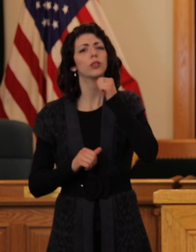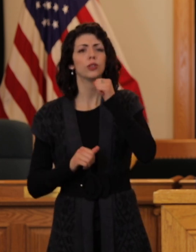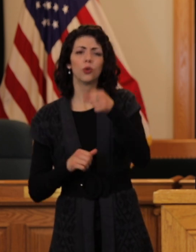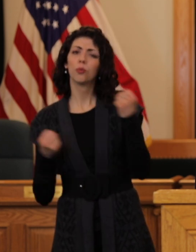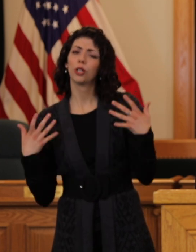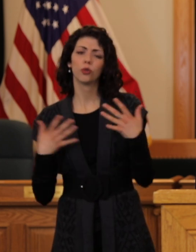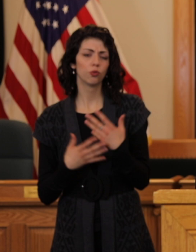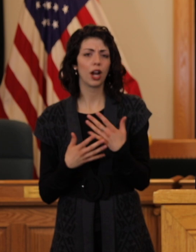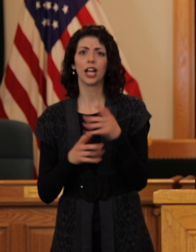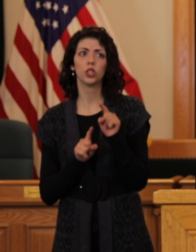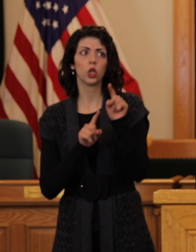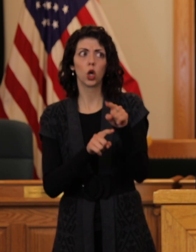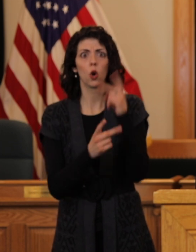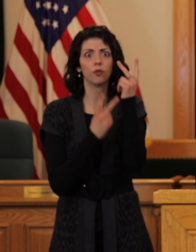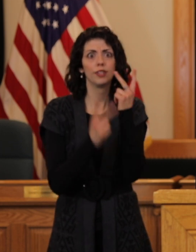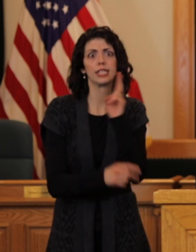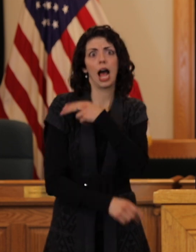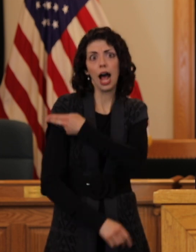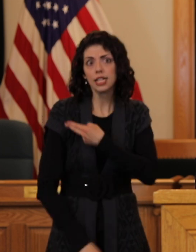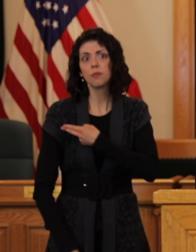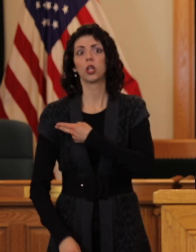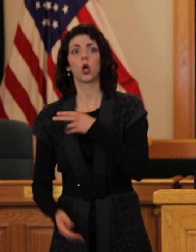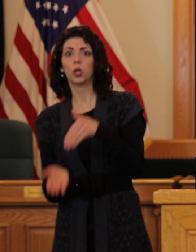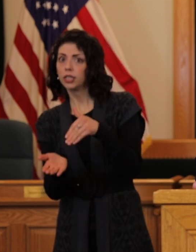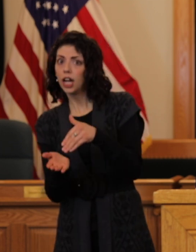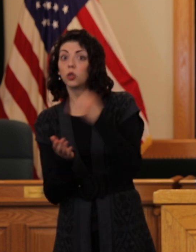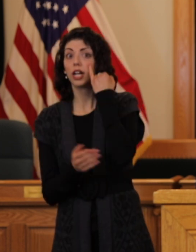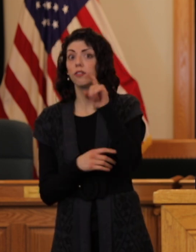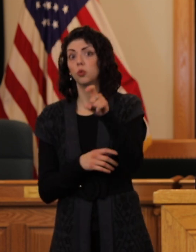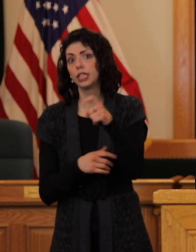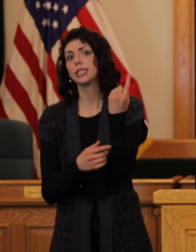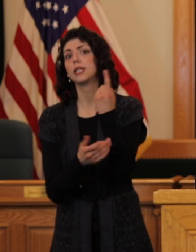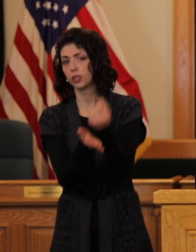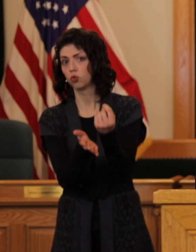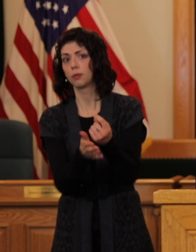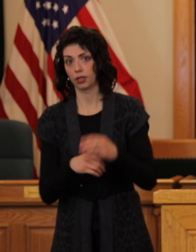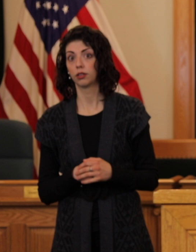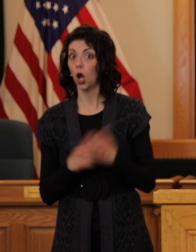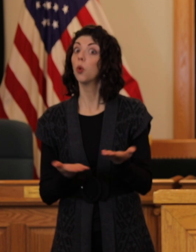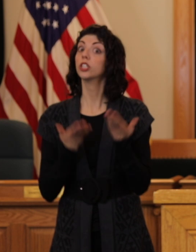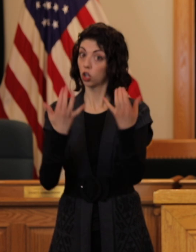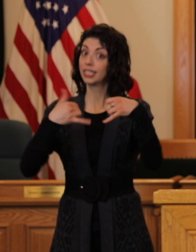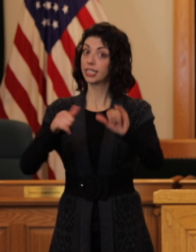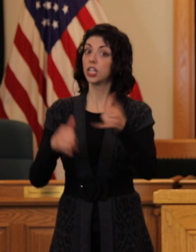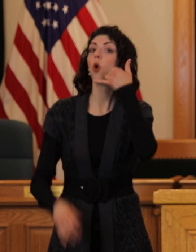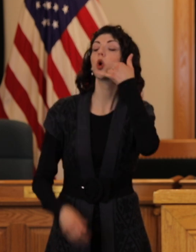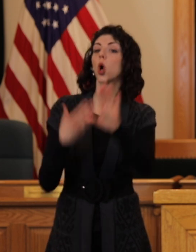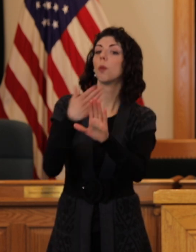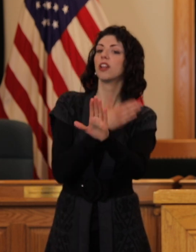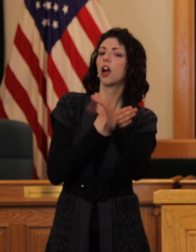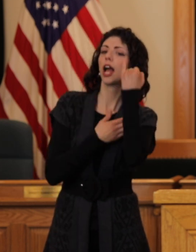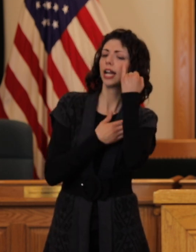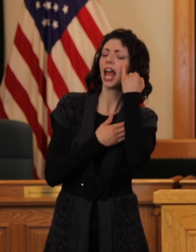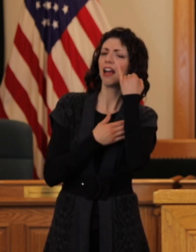your doctor, our hospital, or urgent cares if you need treatment. We do still suggest calling ahead if it's a routine problem